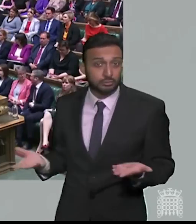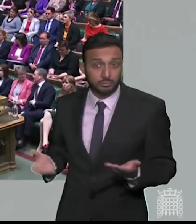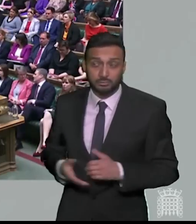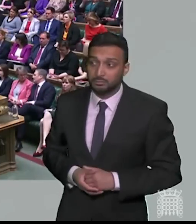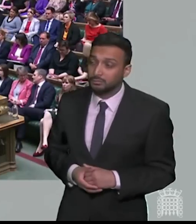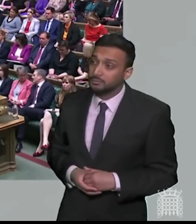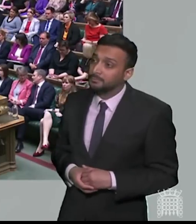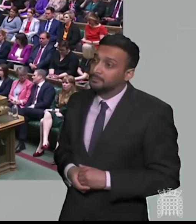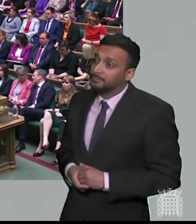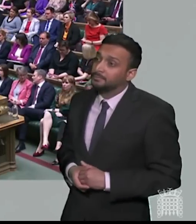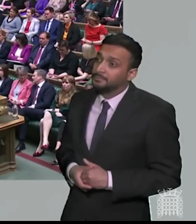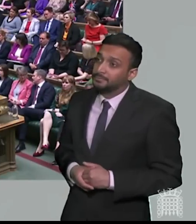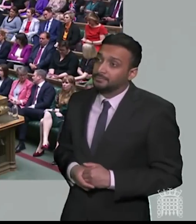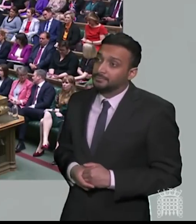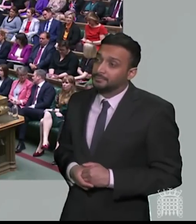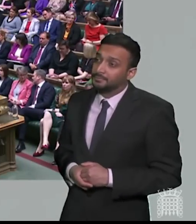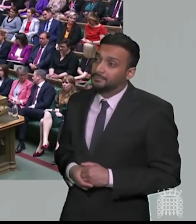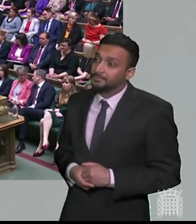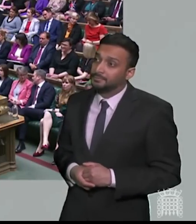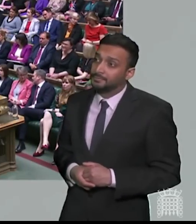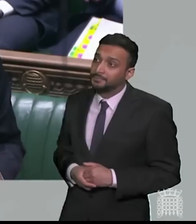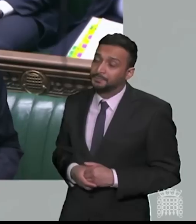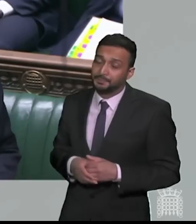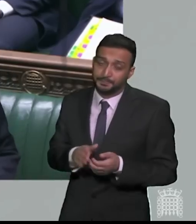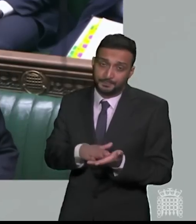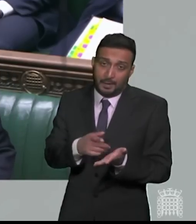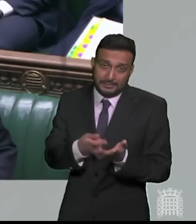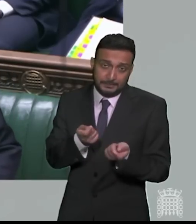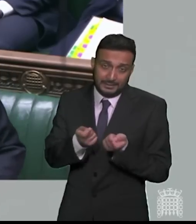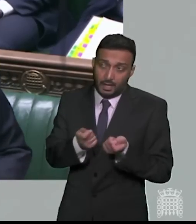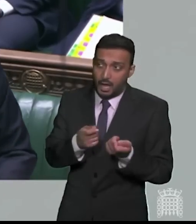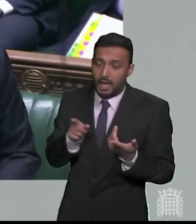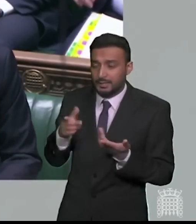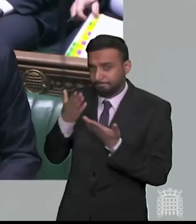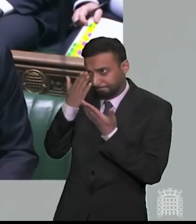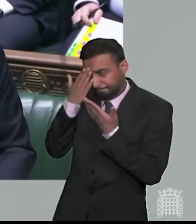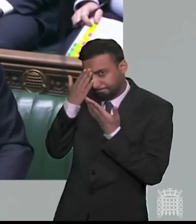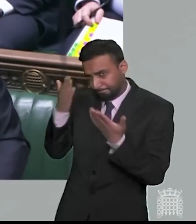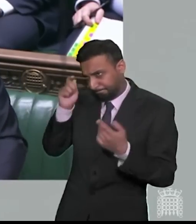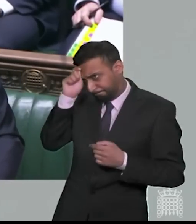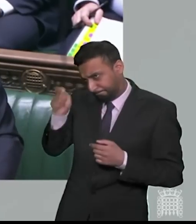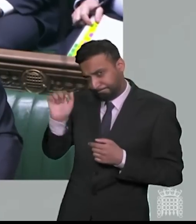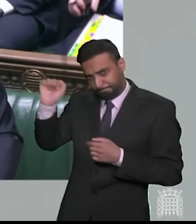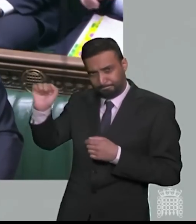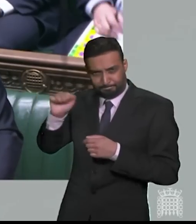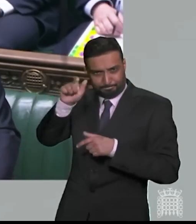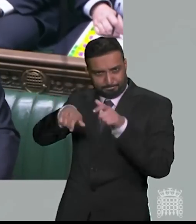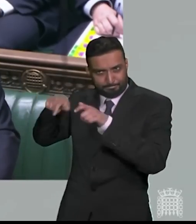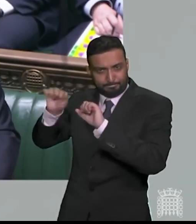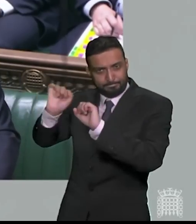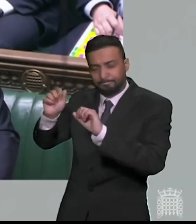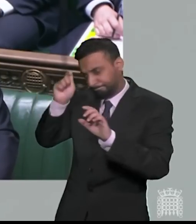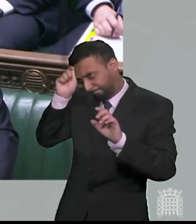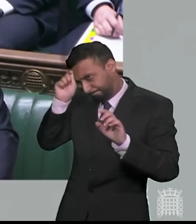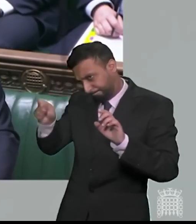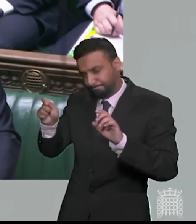Well, Mr. Speaker, I pay tribute to the honourable lady's constituent for all the work they're doing locally. The